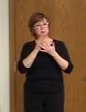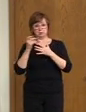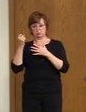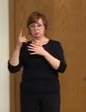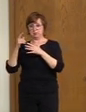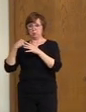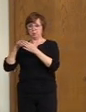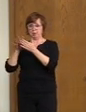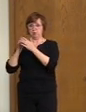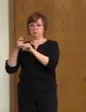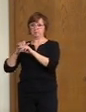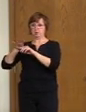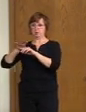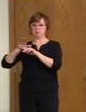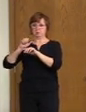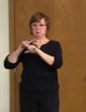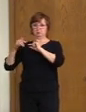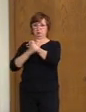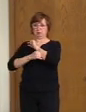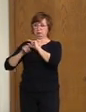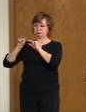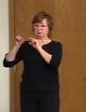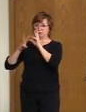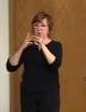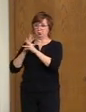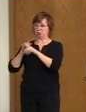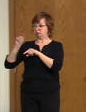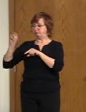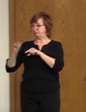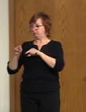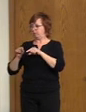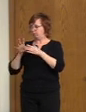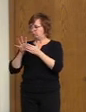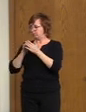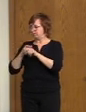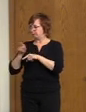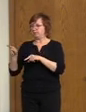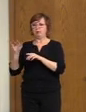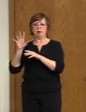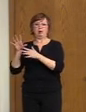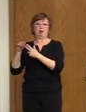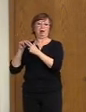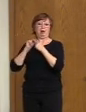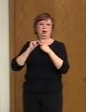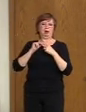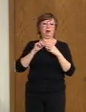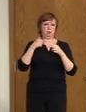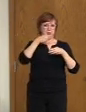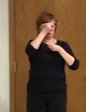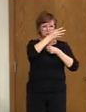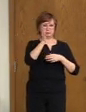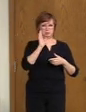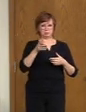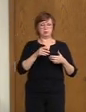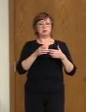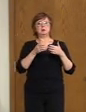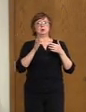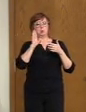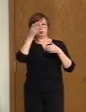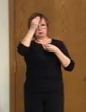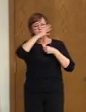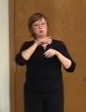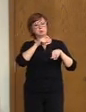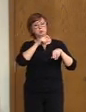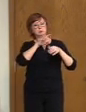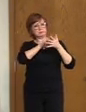what prioritization groups are up and getting vaccinated at the time, and as well as what's happening next. We will also need